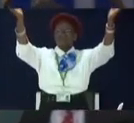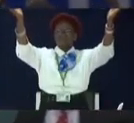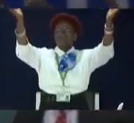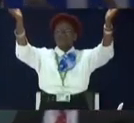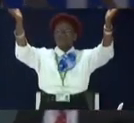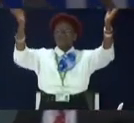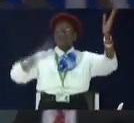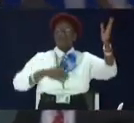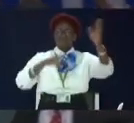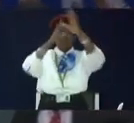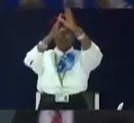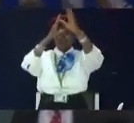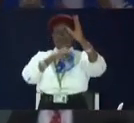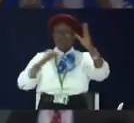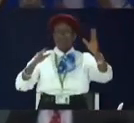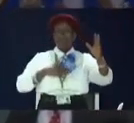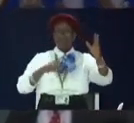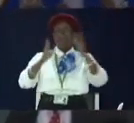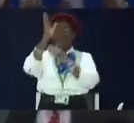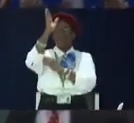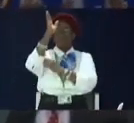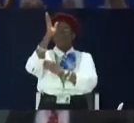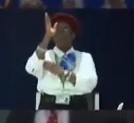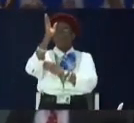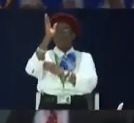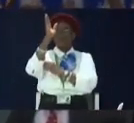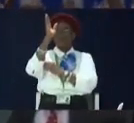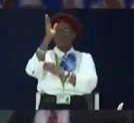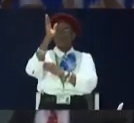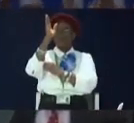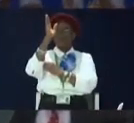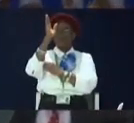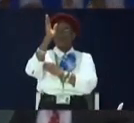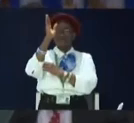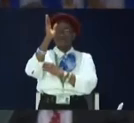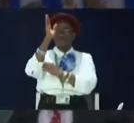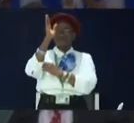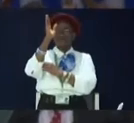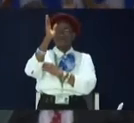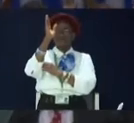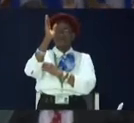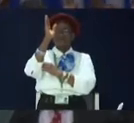My Father and my God, Bàbá mi àti Ọlọ́run mi,